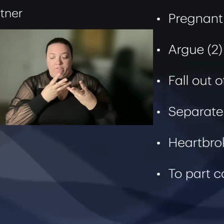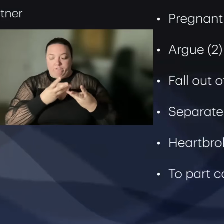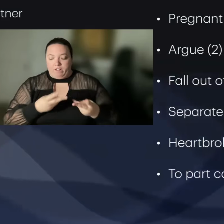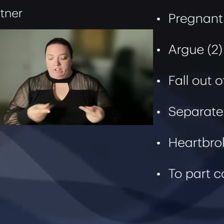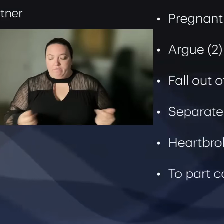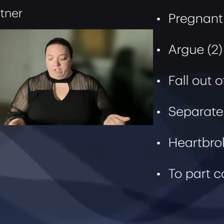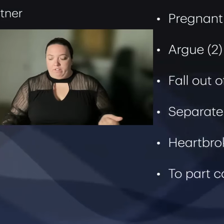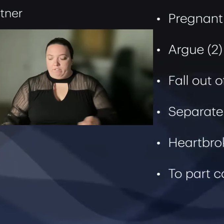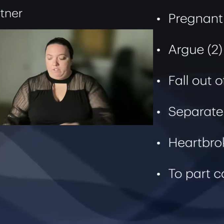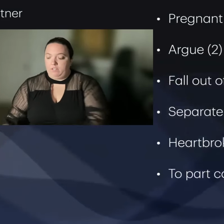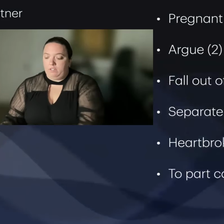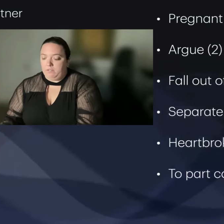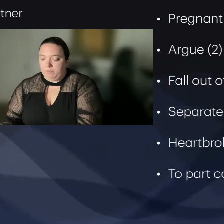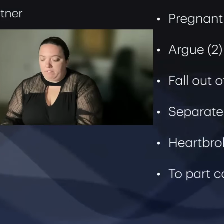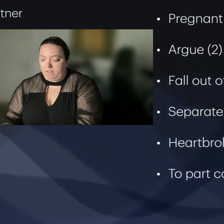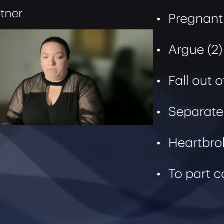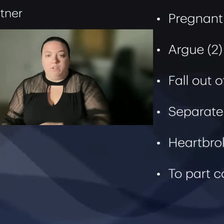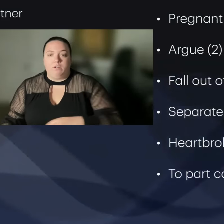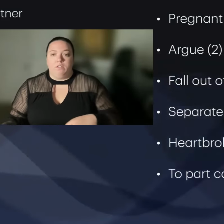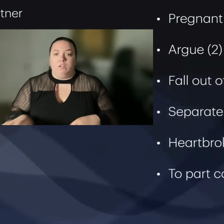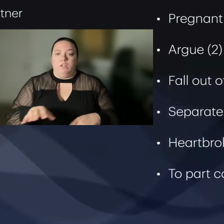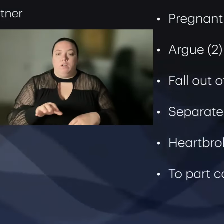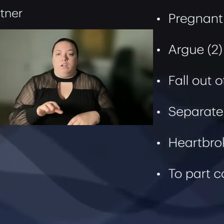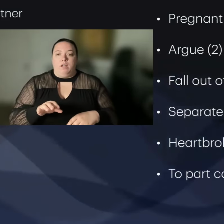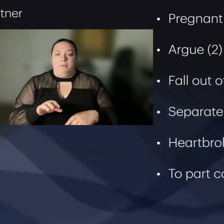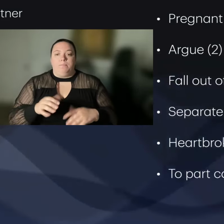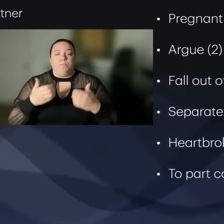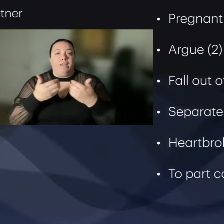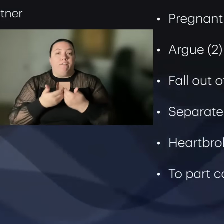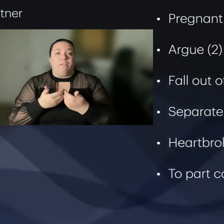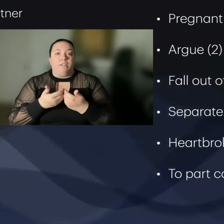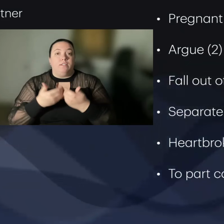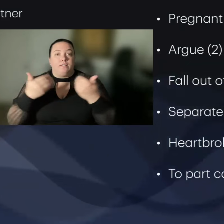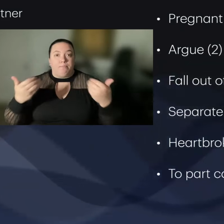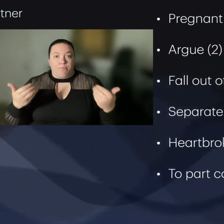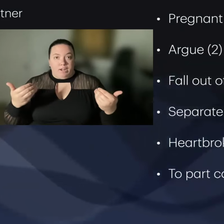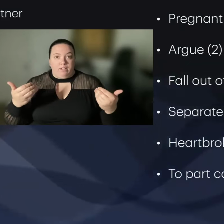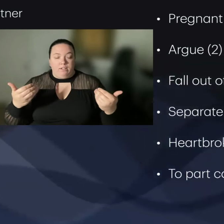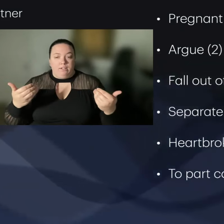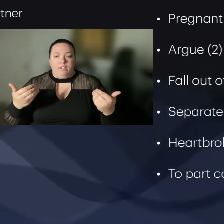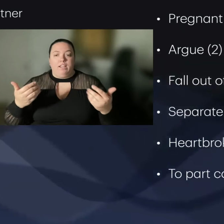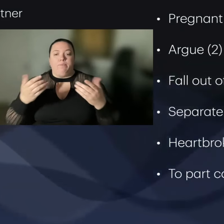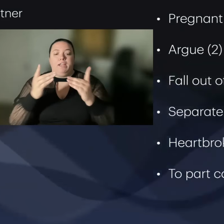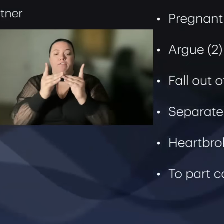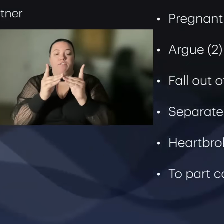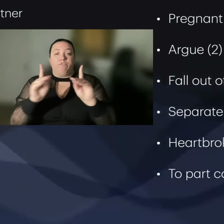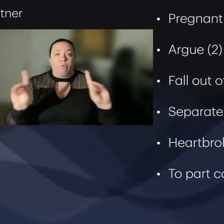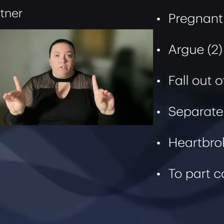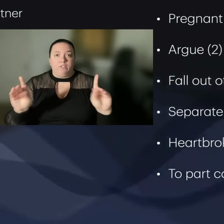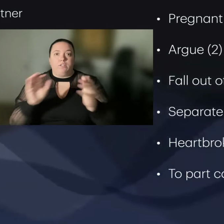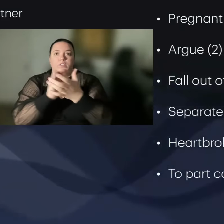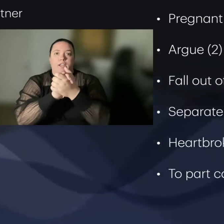have fall out of love. Excuse my phone. We have separate, and then we